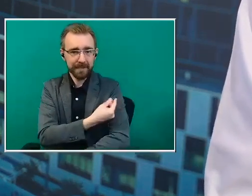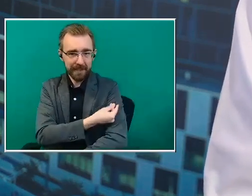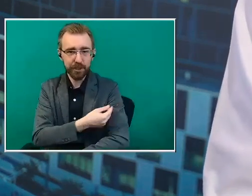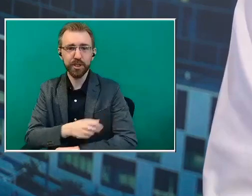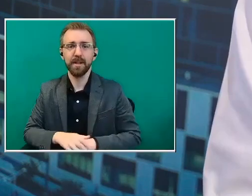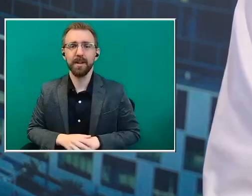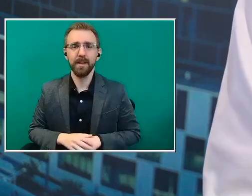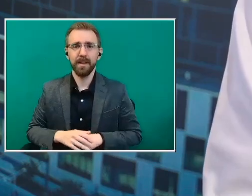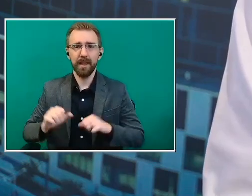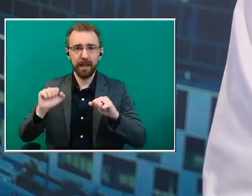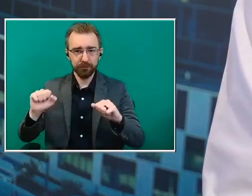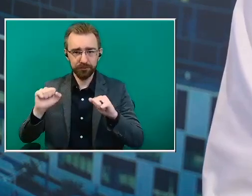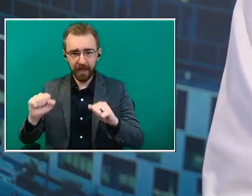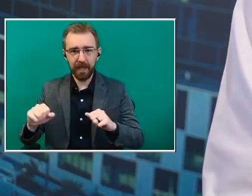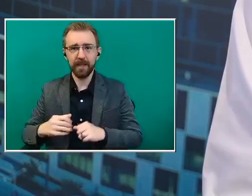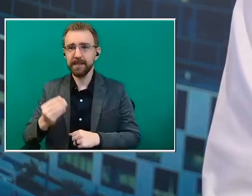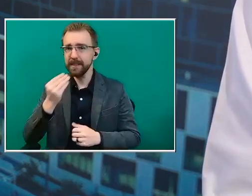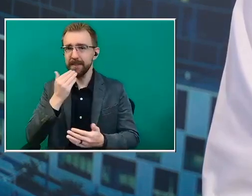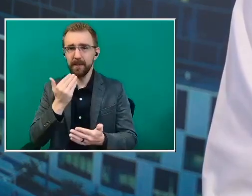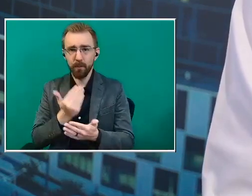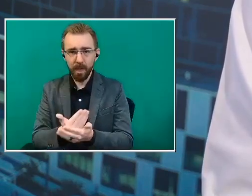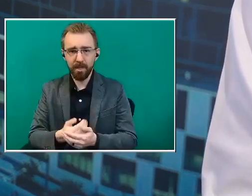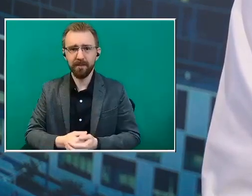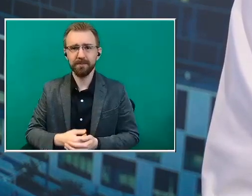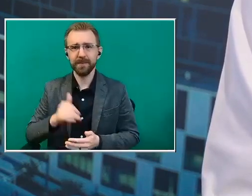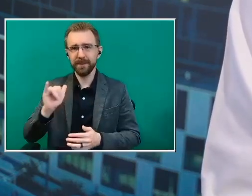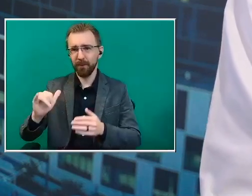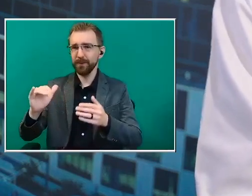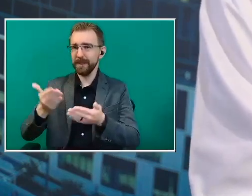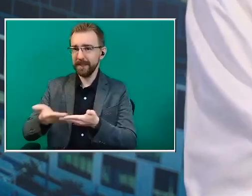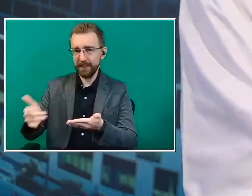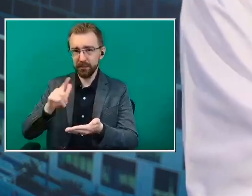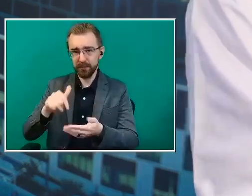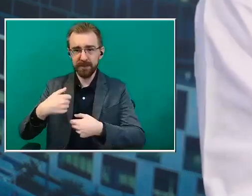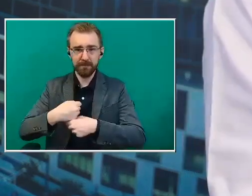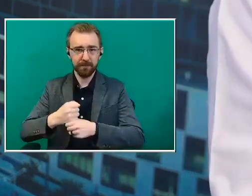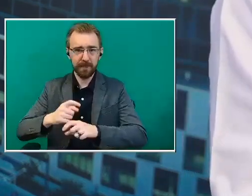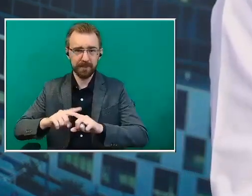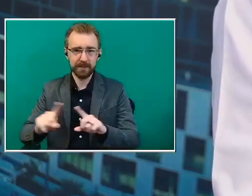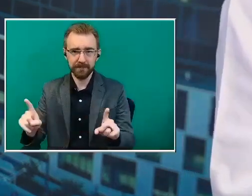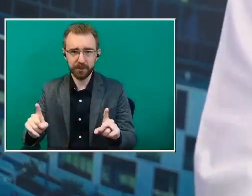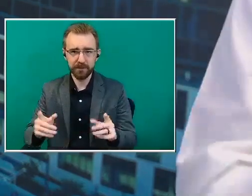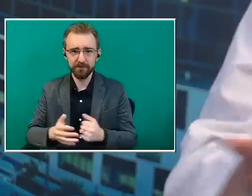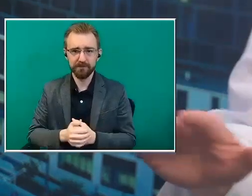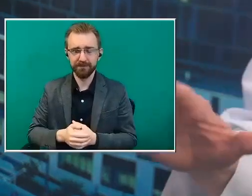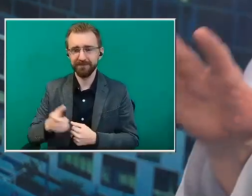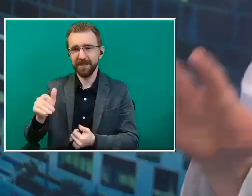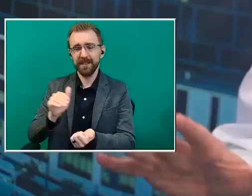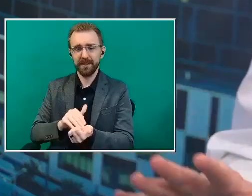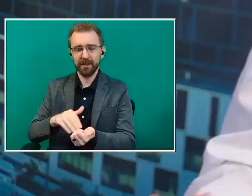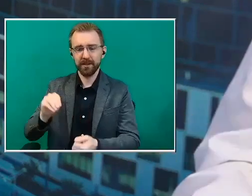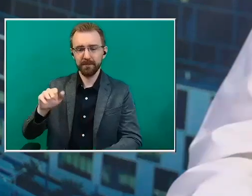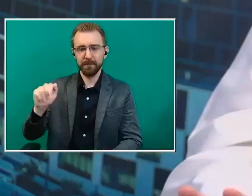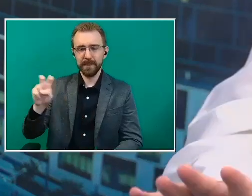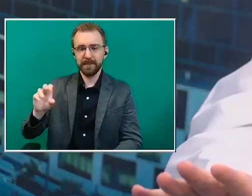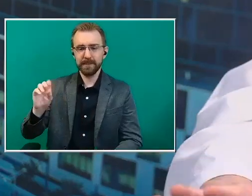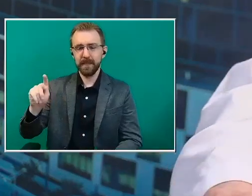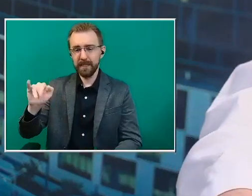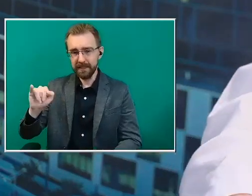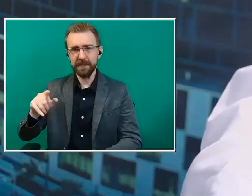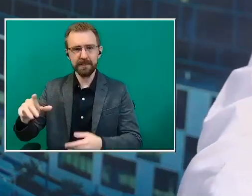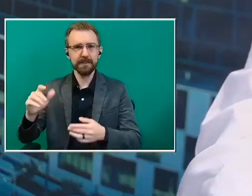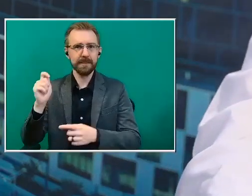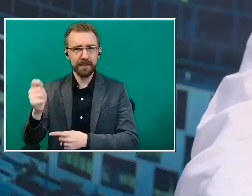exercise, eating well, those things really make a difference. And as Dr. Mazzacci has testified, great data showing